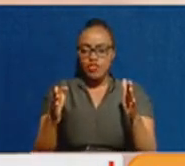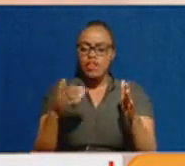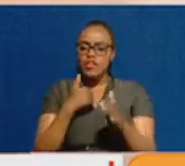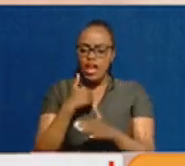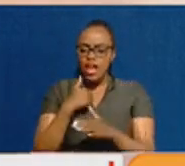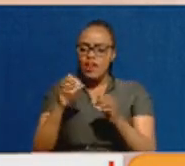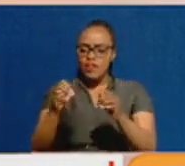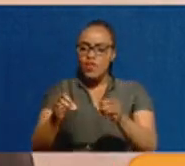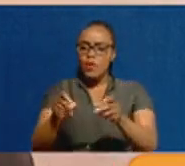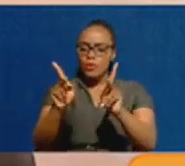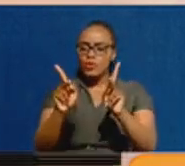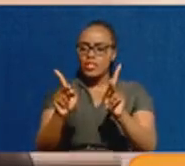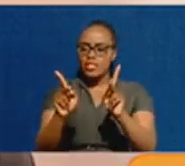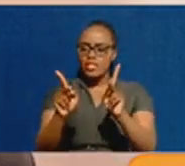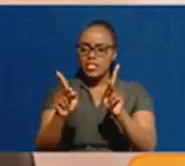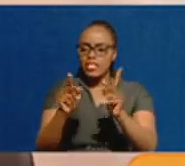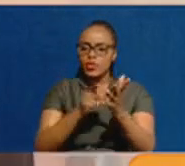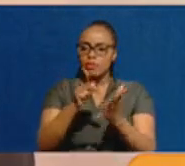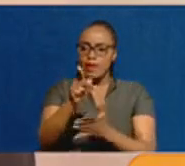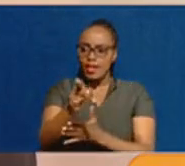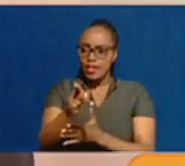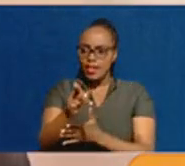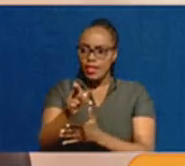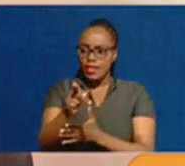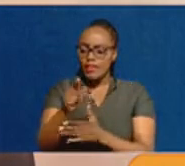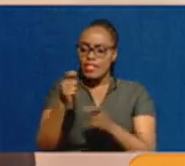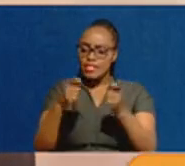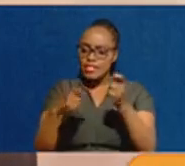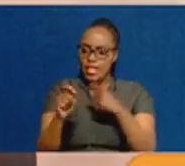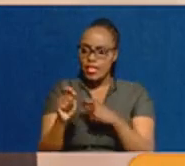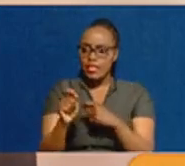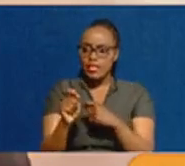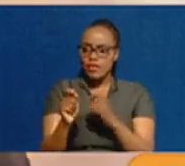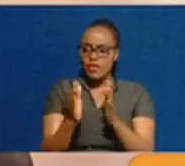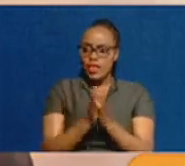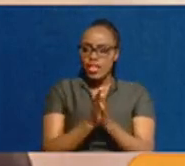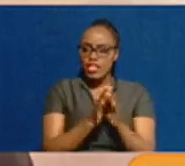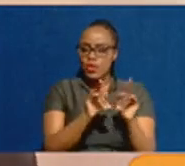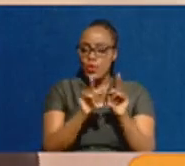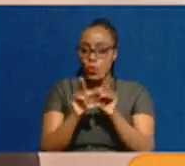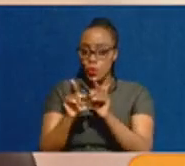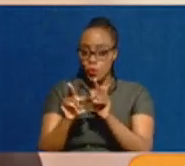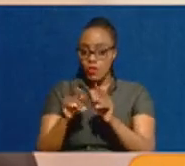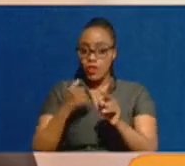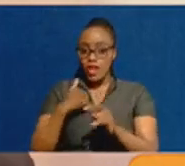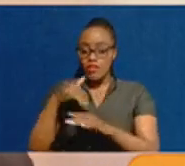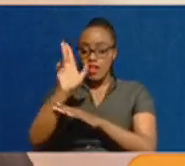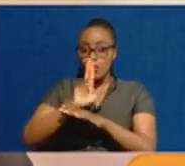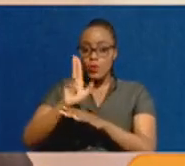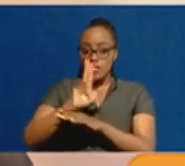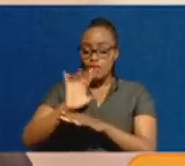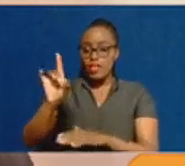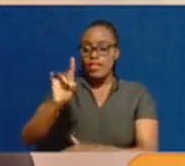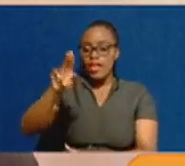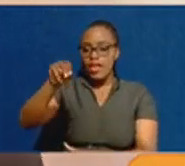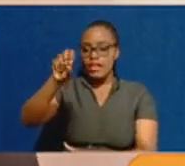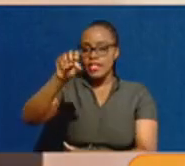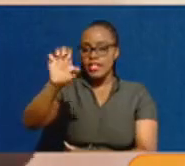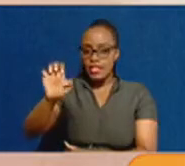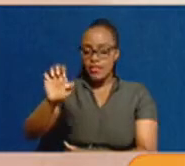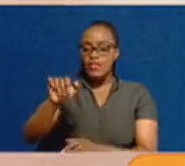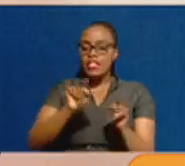having the opportunity to buy, to sell, and to grow their wealth using the Nairobi Exchange. I